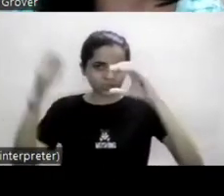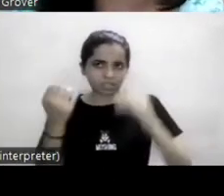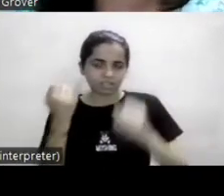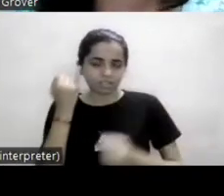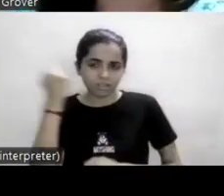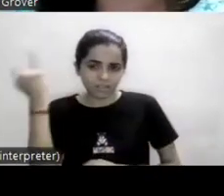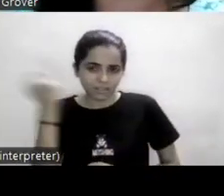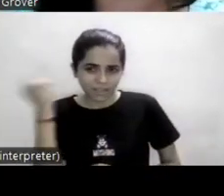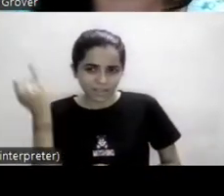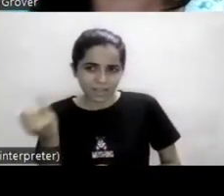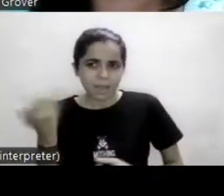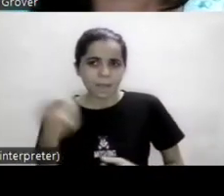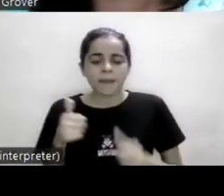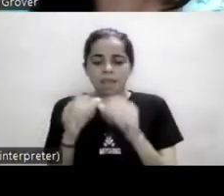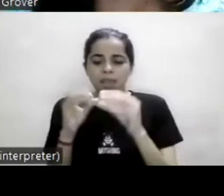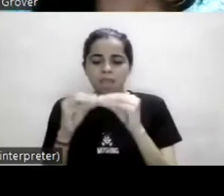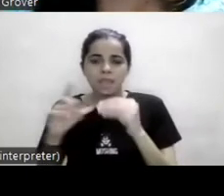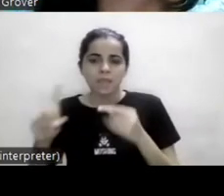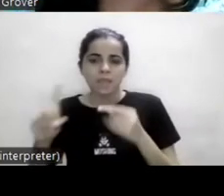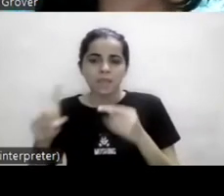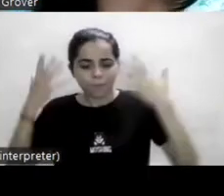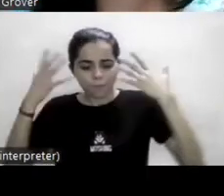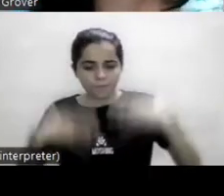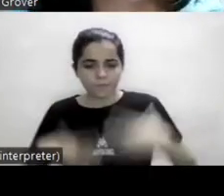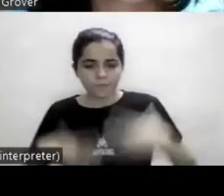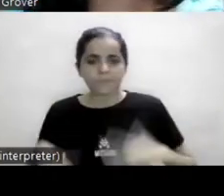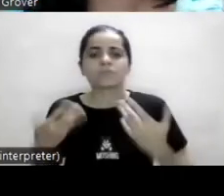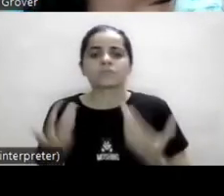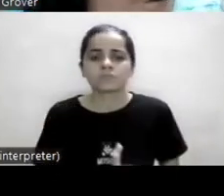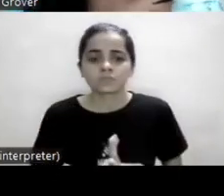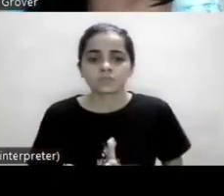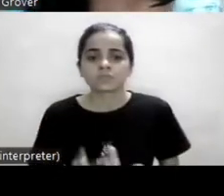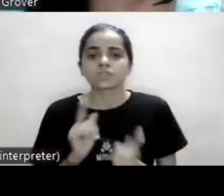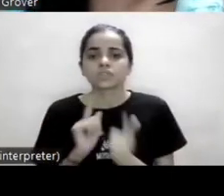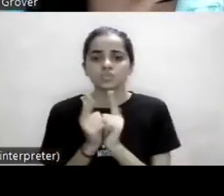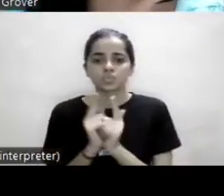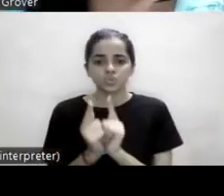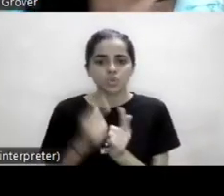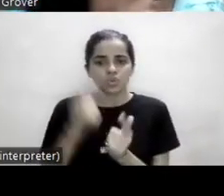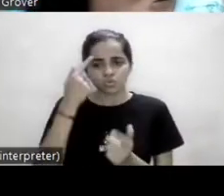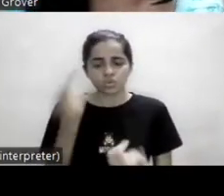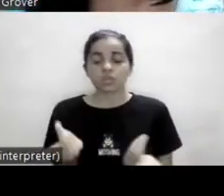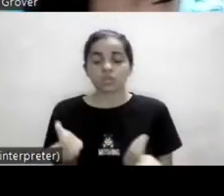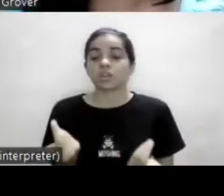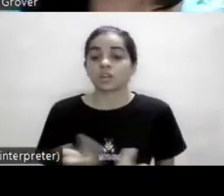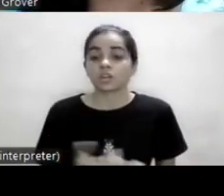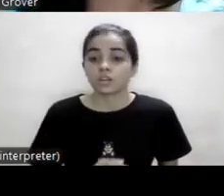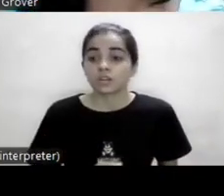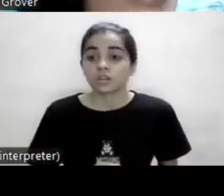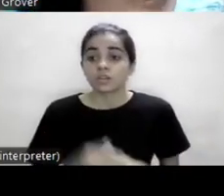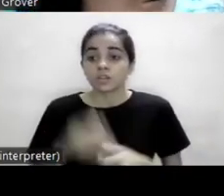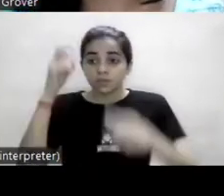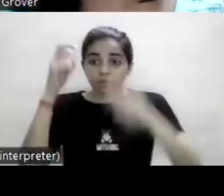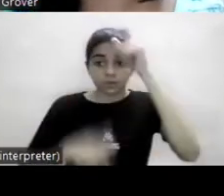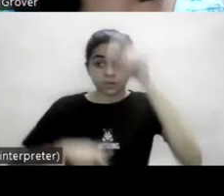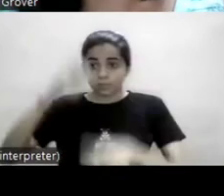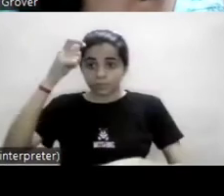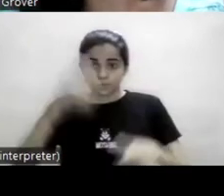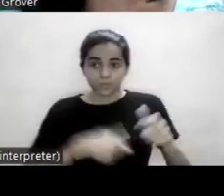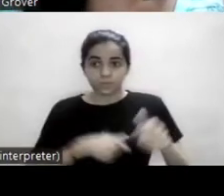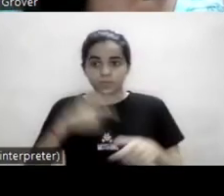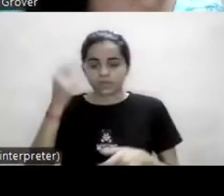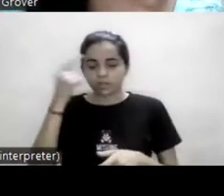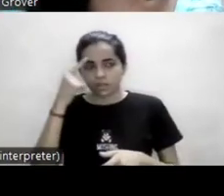of able-bodiedness. So the logical corollary is that the audience leaves